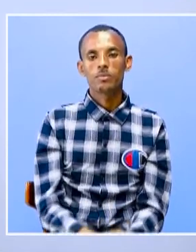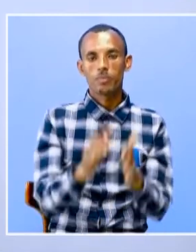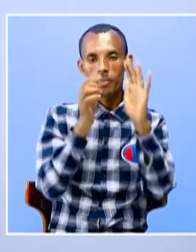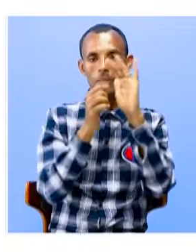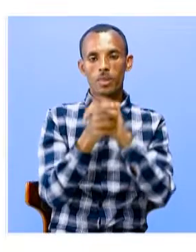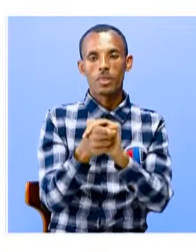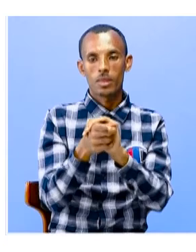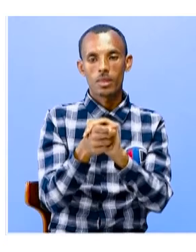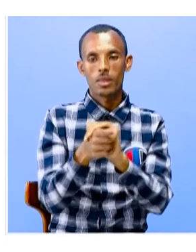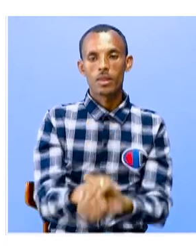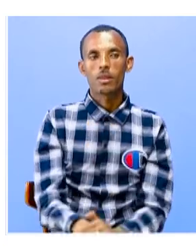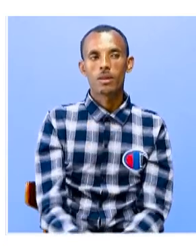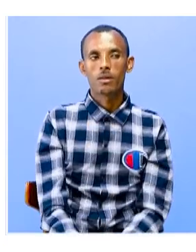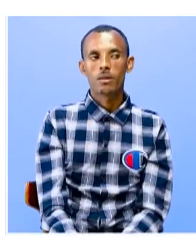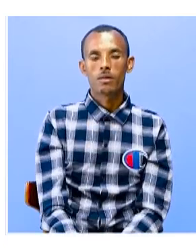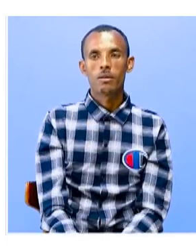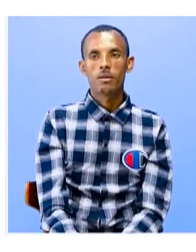Example: